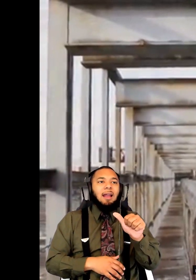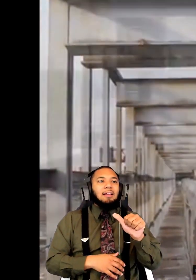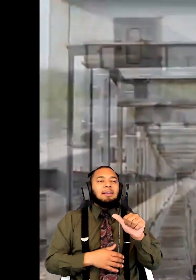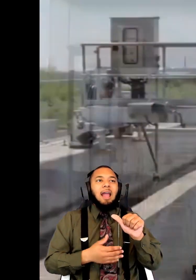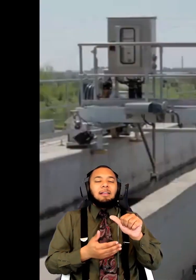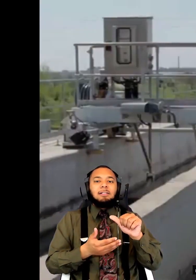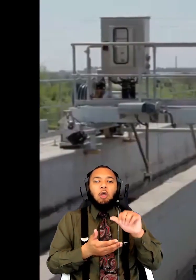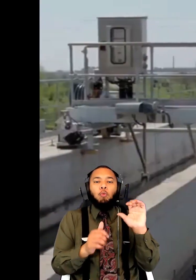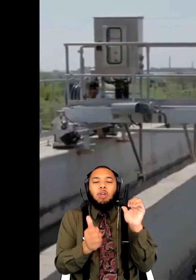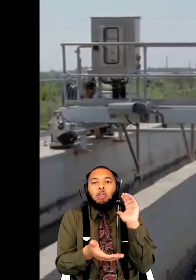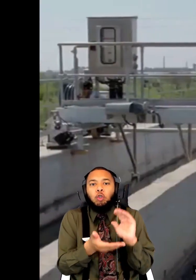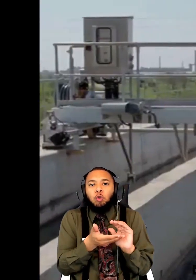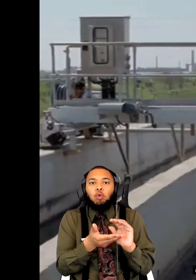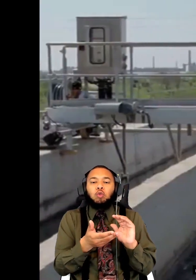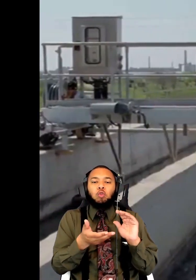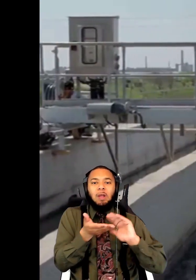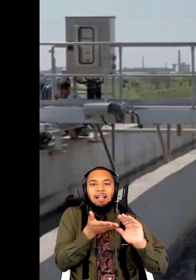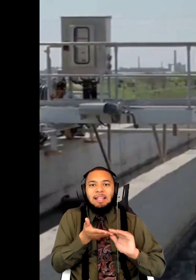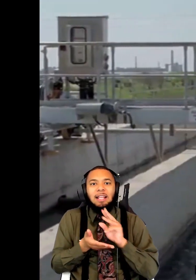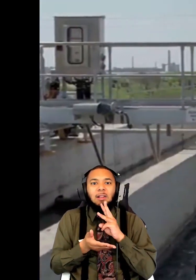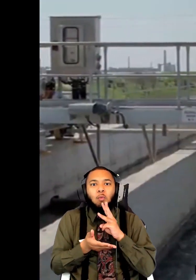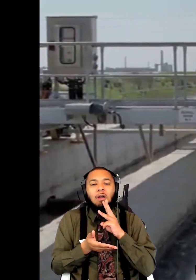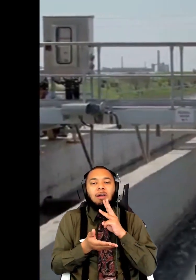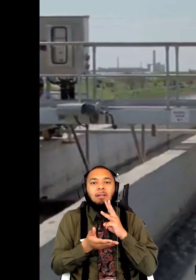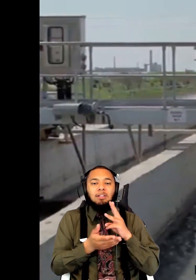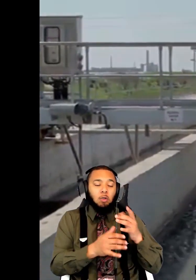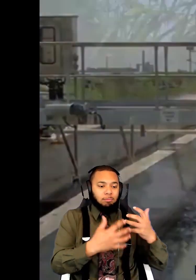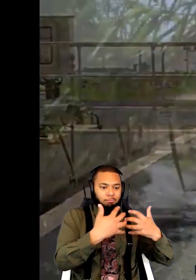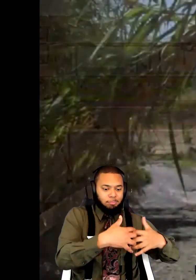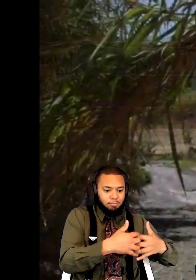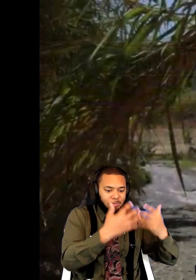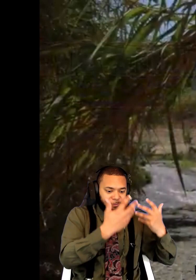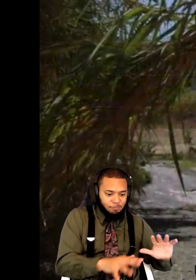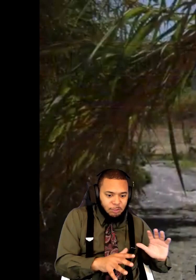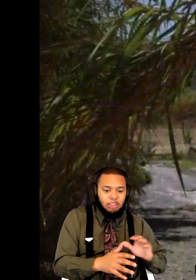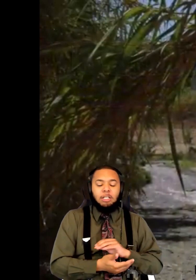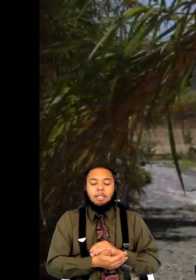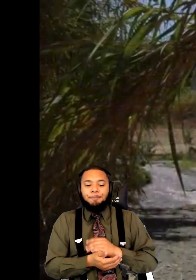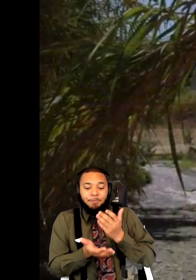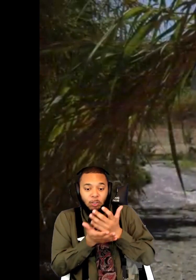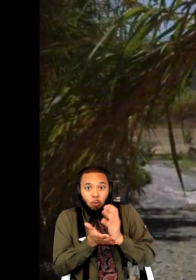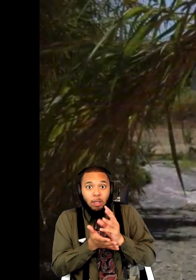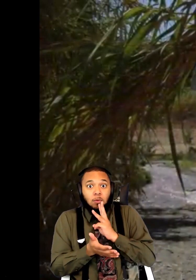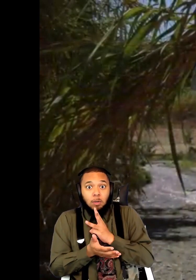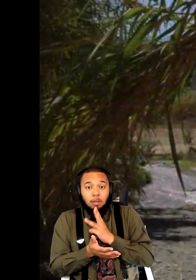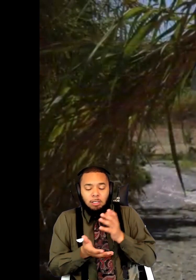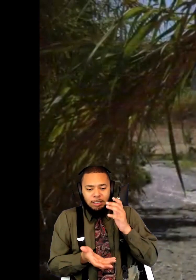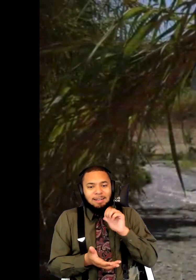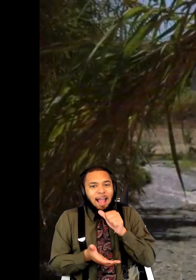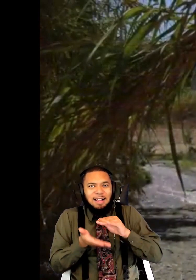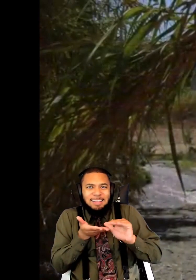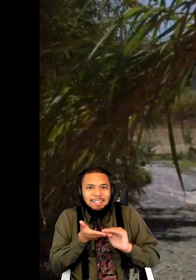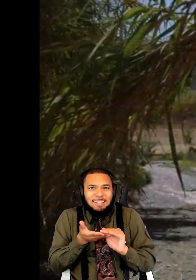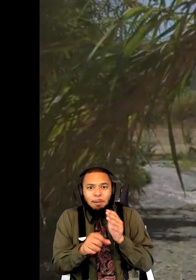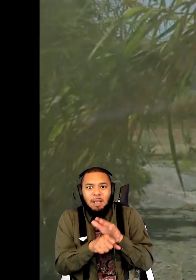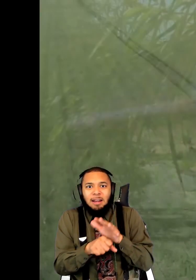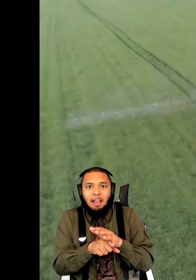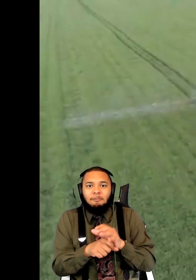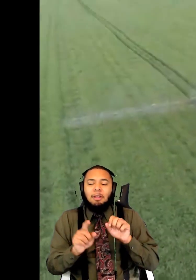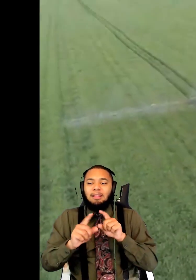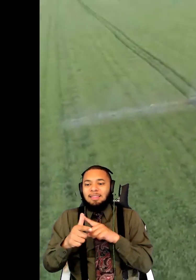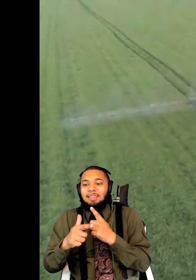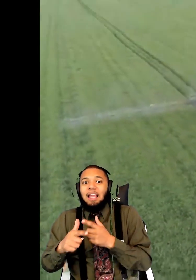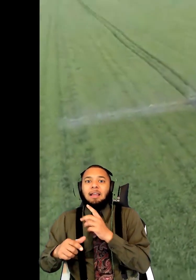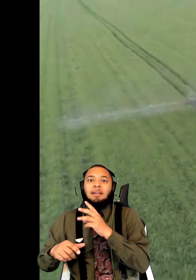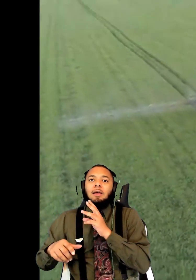being reduced to an acceptable level or something like that, but if they're just being straight dumped into our ecosystem, that causes a lot of problems and pollutes the water